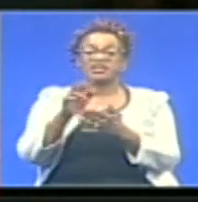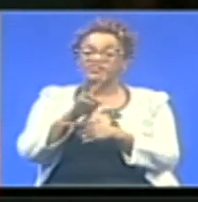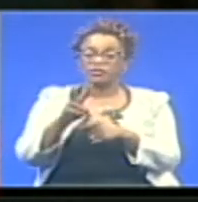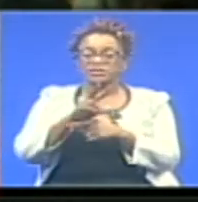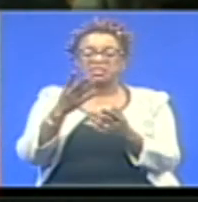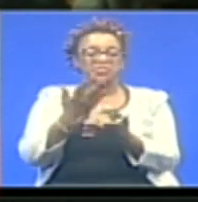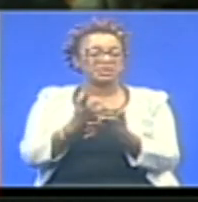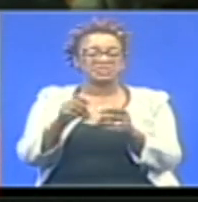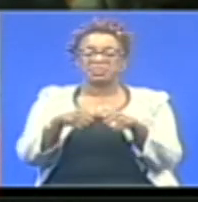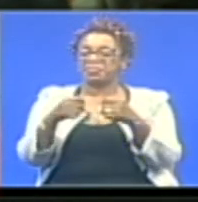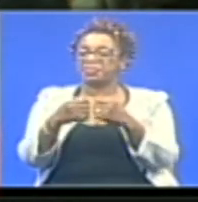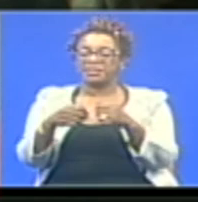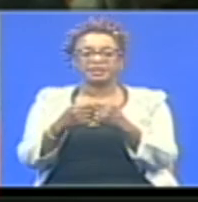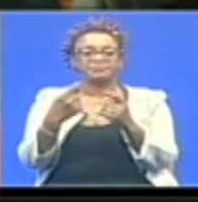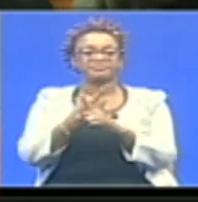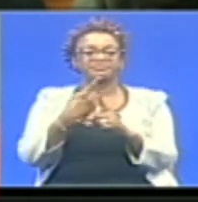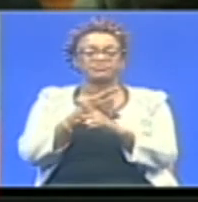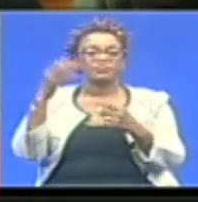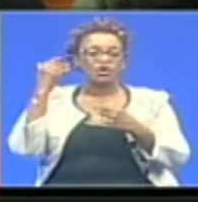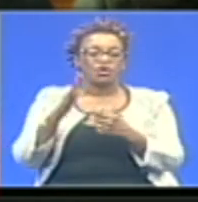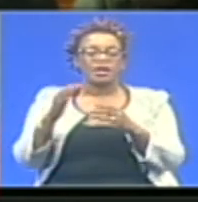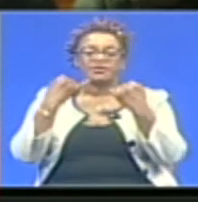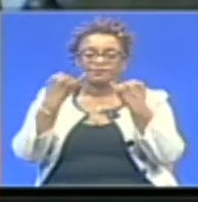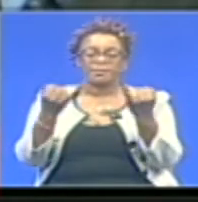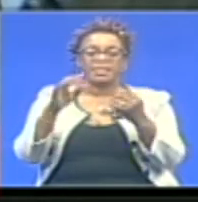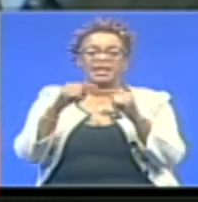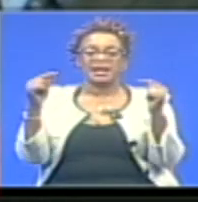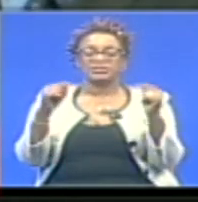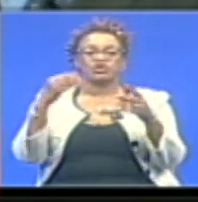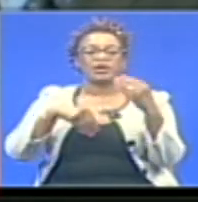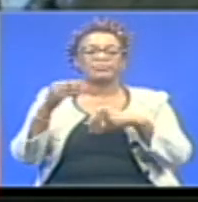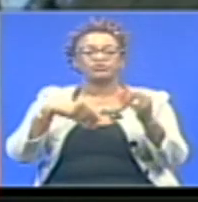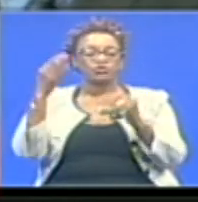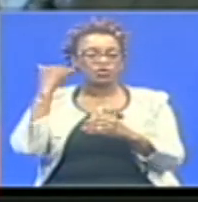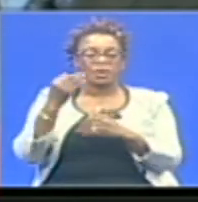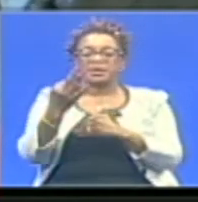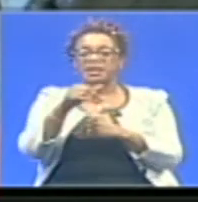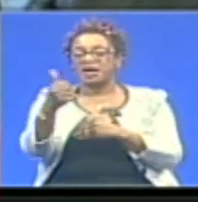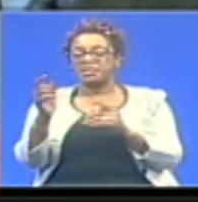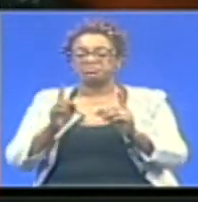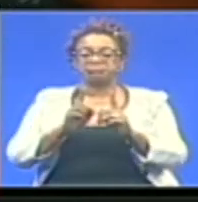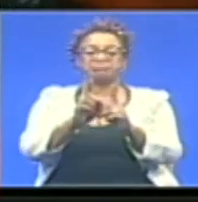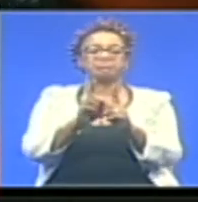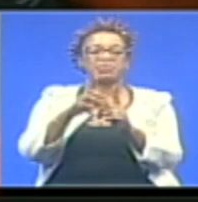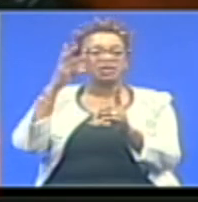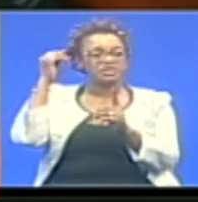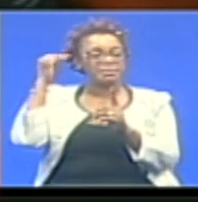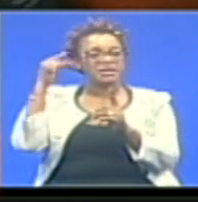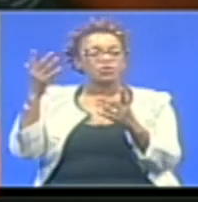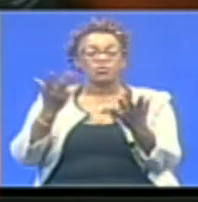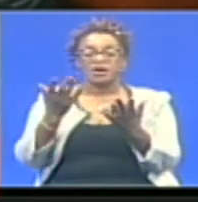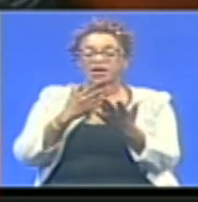altered. Defense lawyers informed the anti-corruption court that three other witnesses who accompanied the governor to Germany, where a